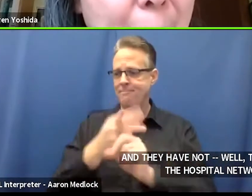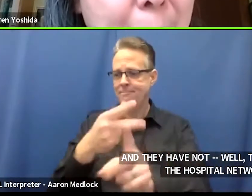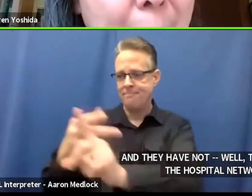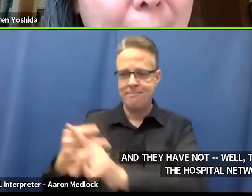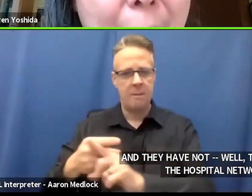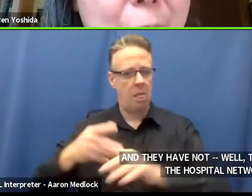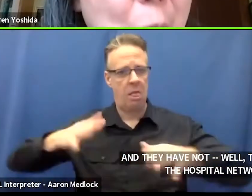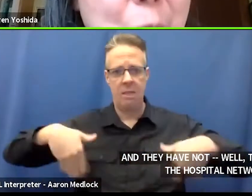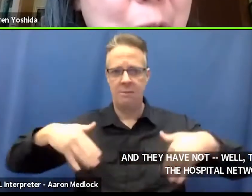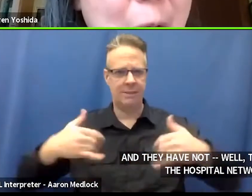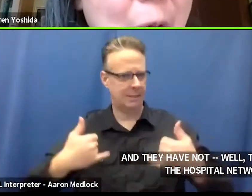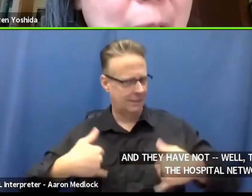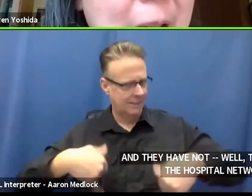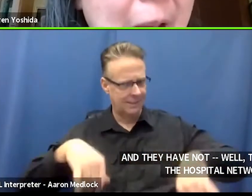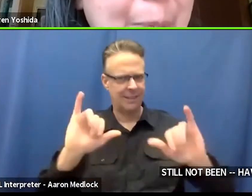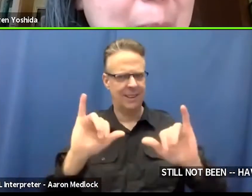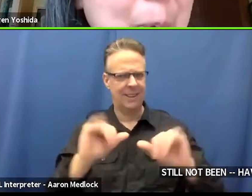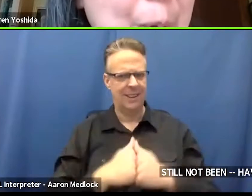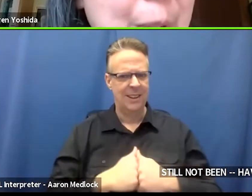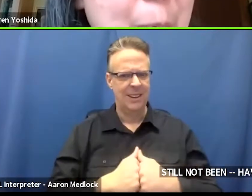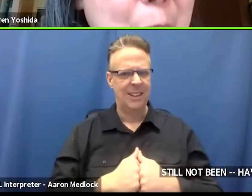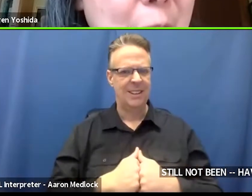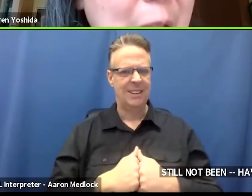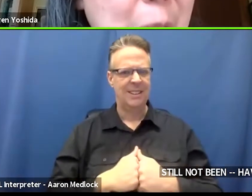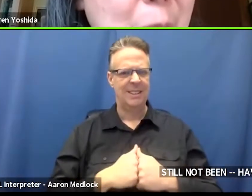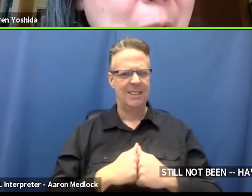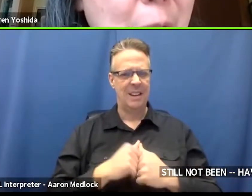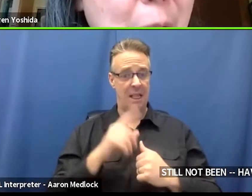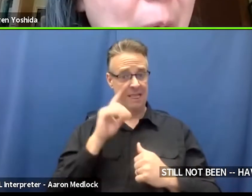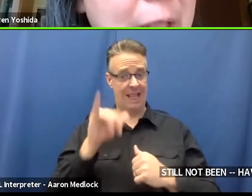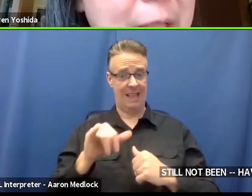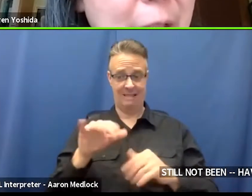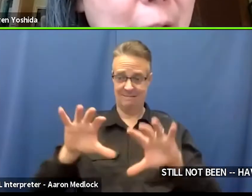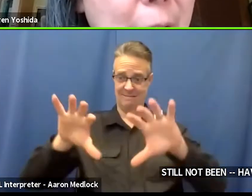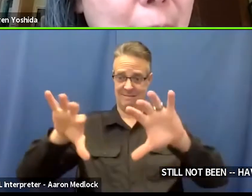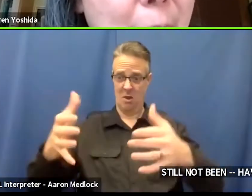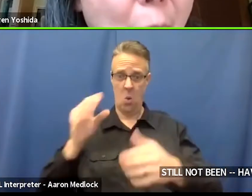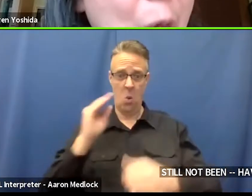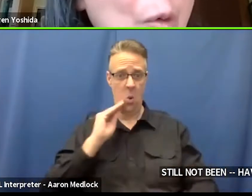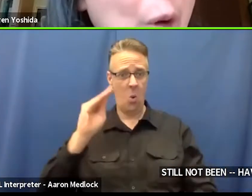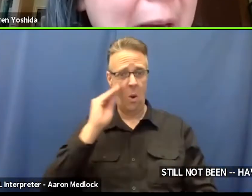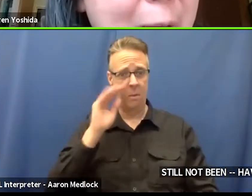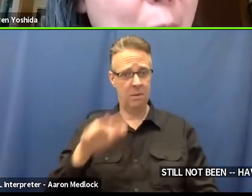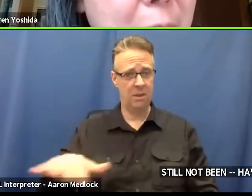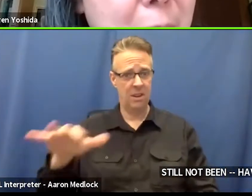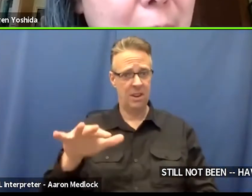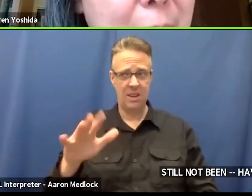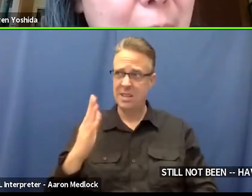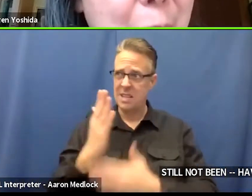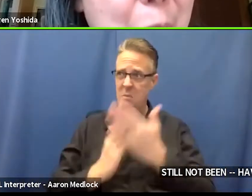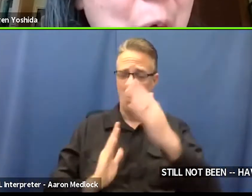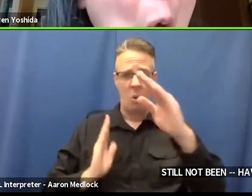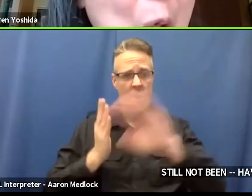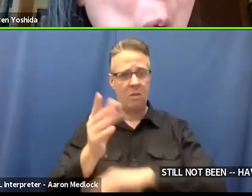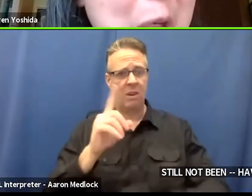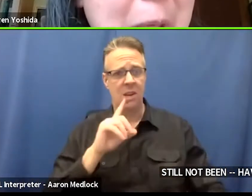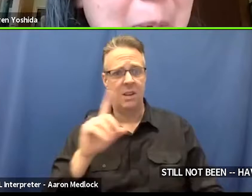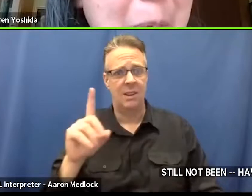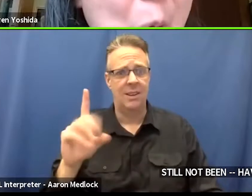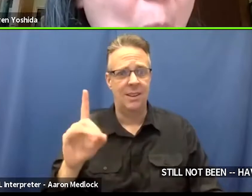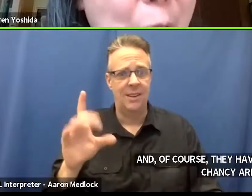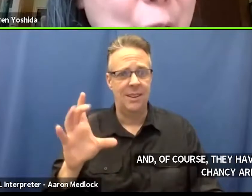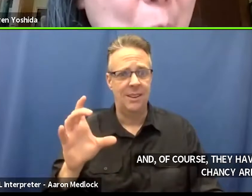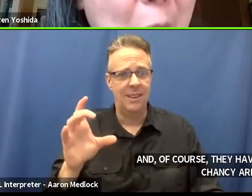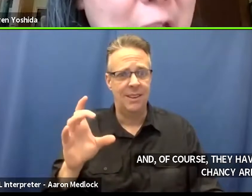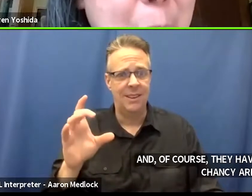come to them. And of course, they have people in this particular resident that are over 100. So they're not going to